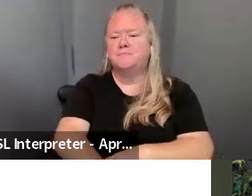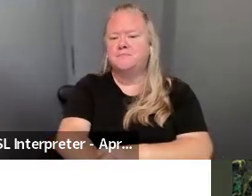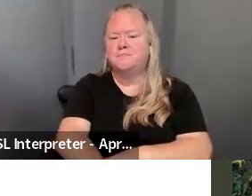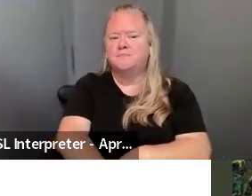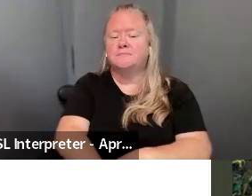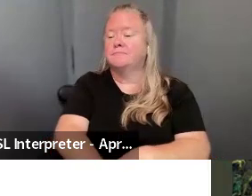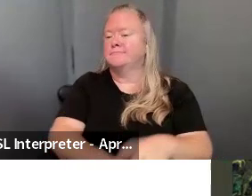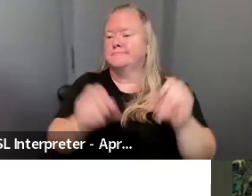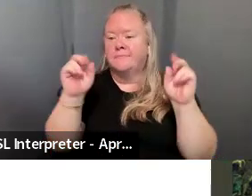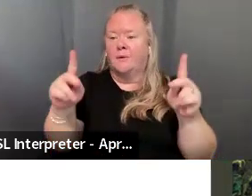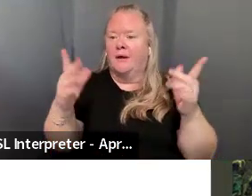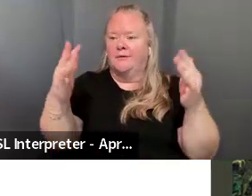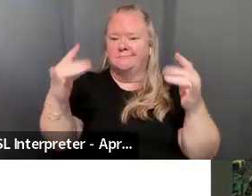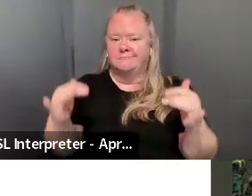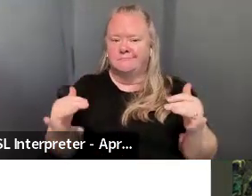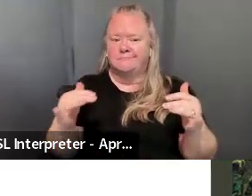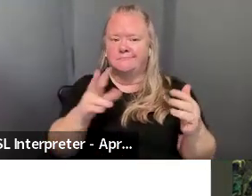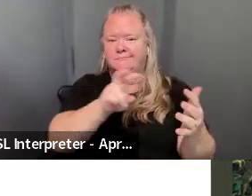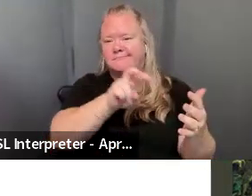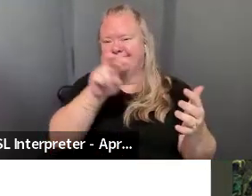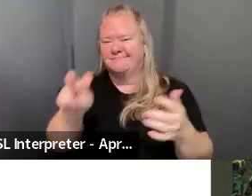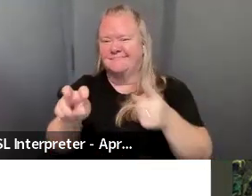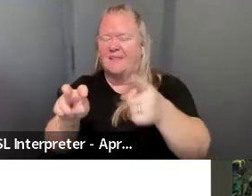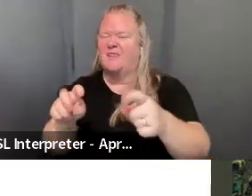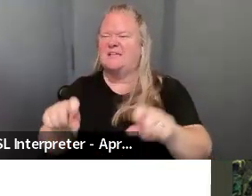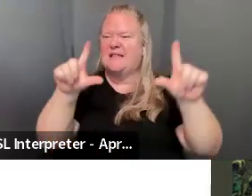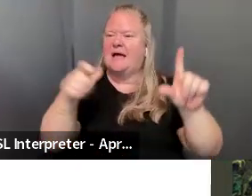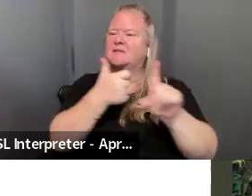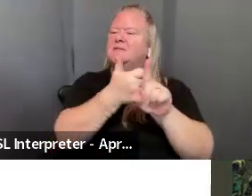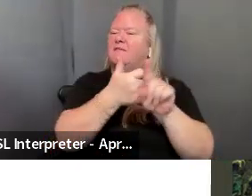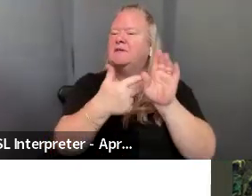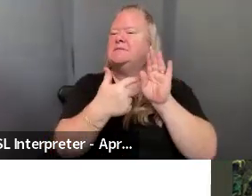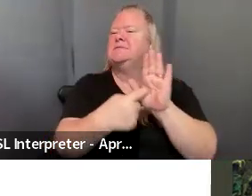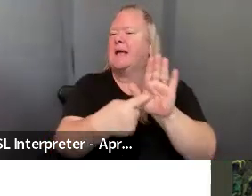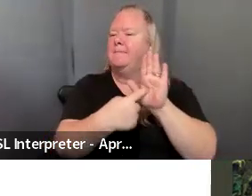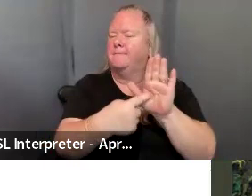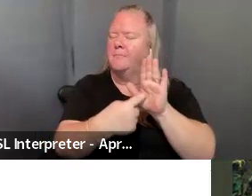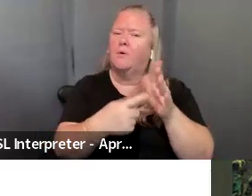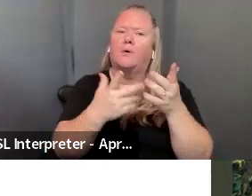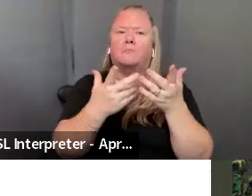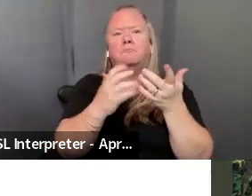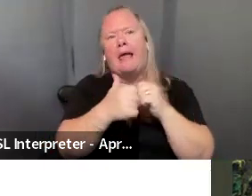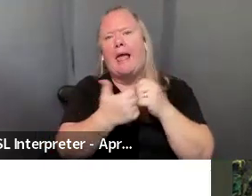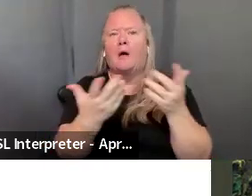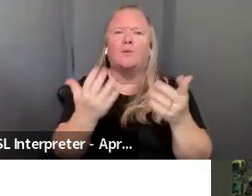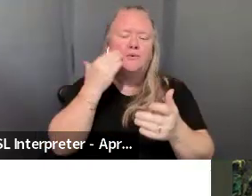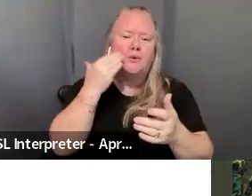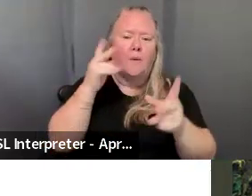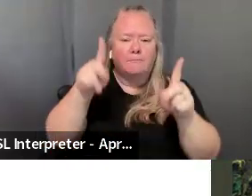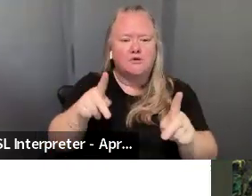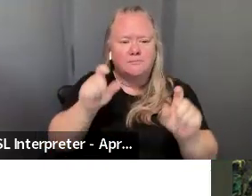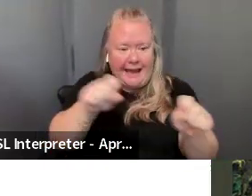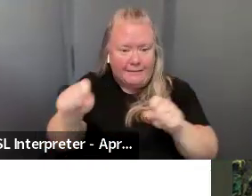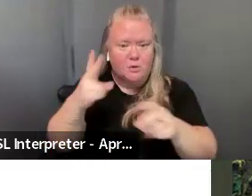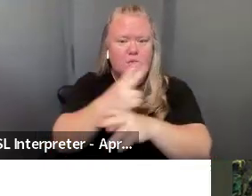All right, I'm just gonna hop over this slide. This is just an example of how we would, someone would be able to